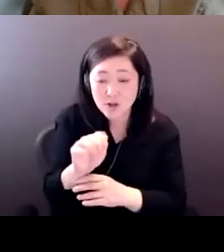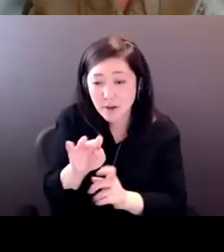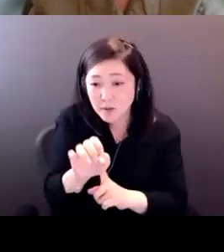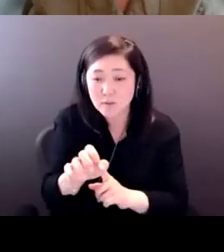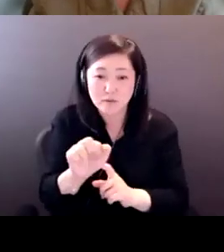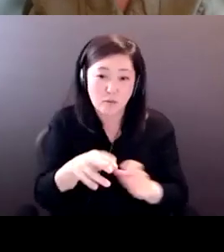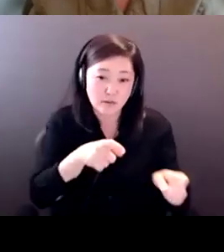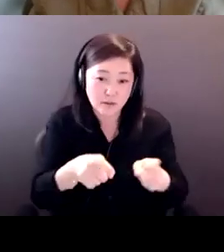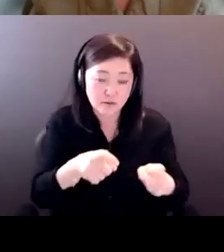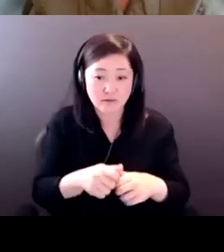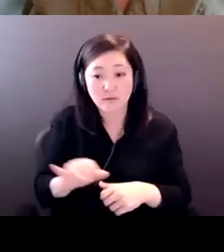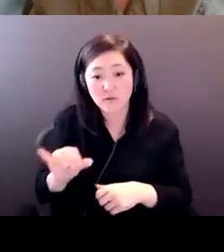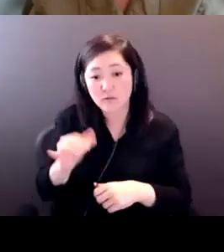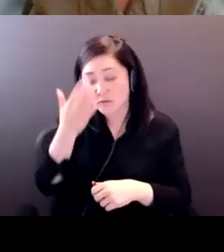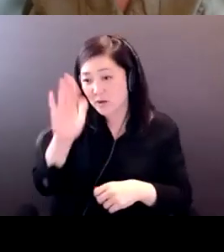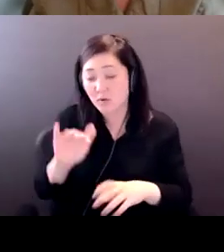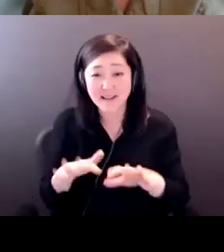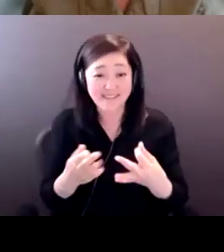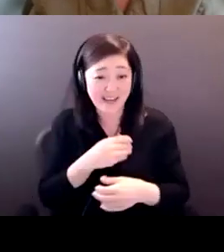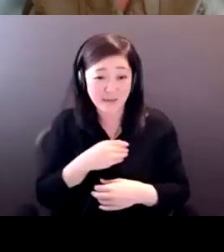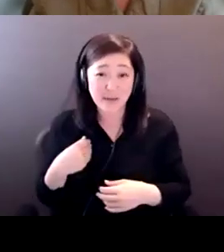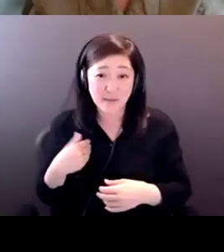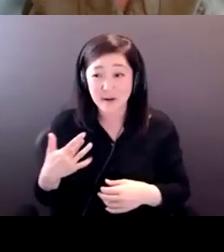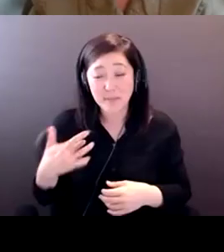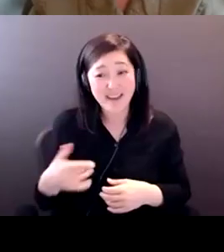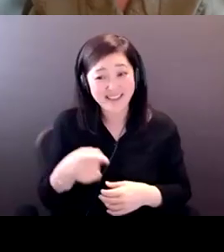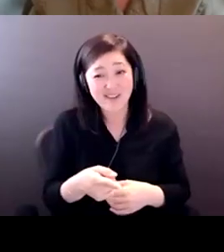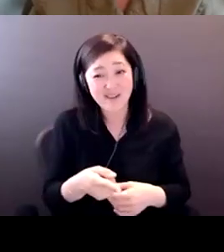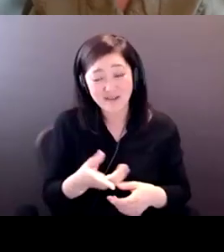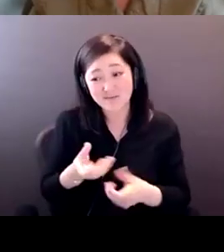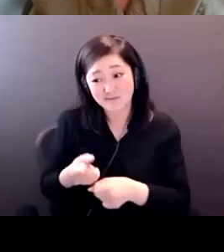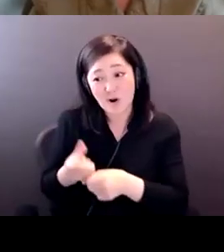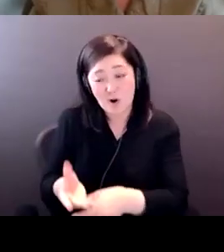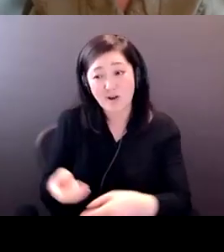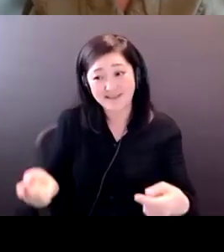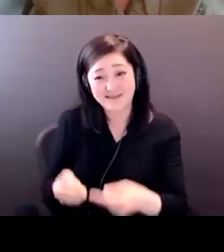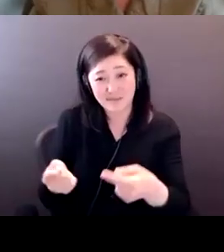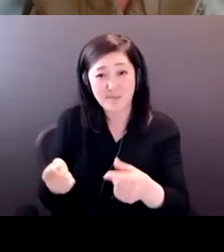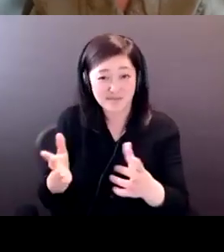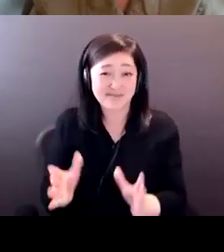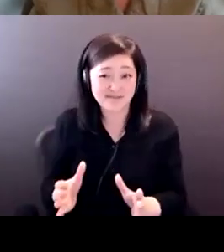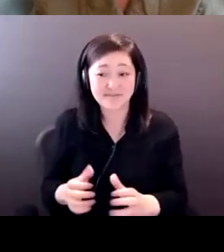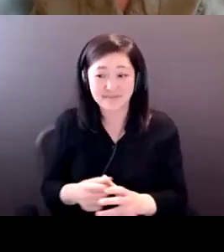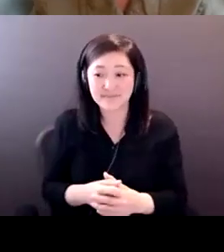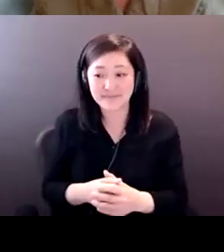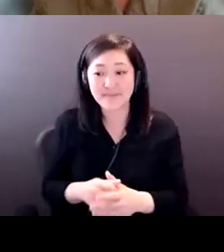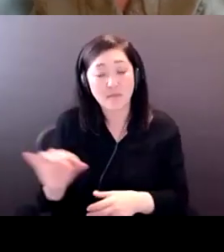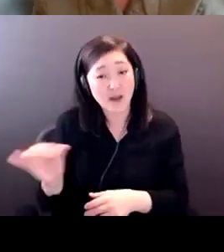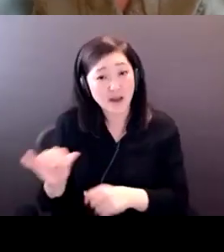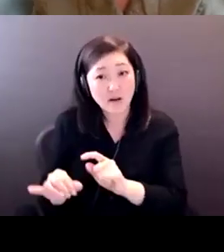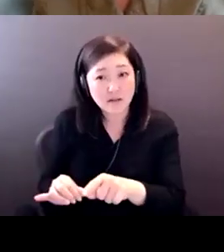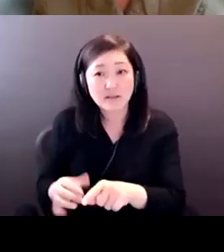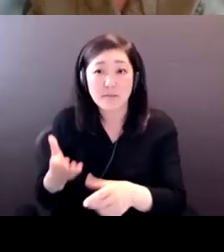is that family members are the most common perpetrators of abuse, and that older adults are less likely to recognize abuse when